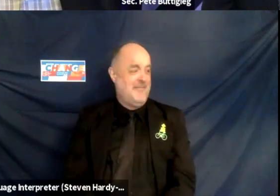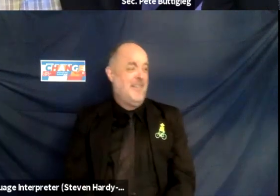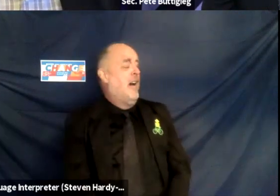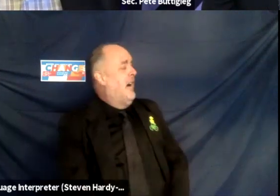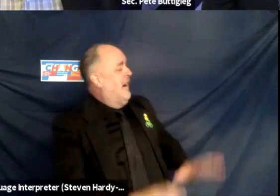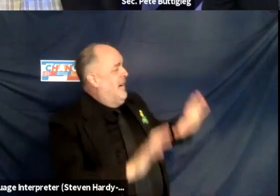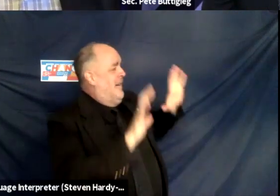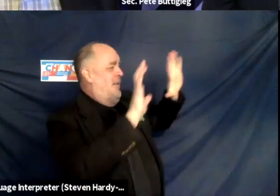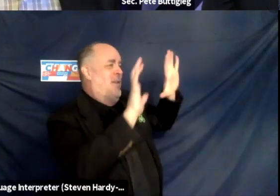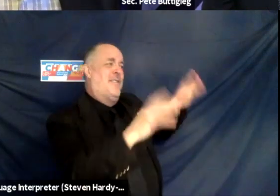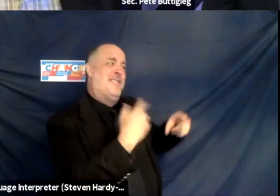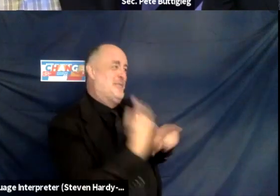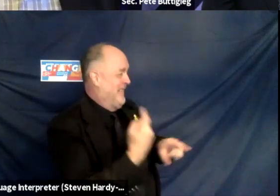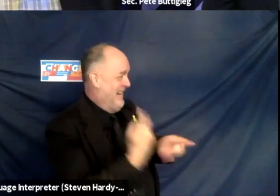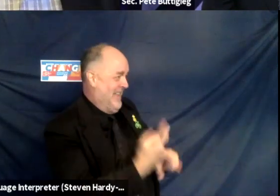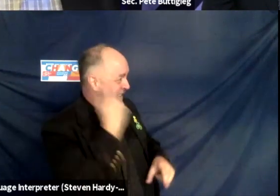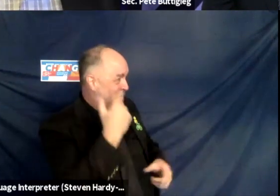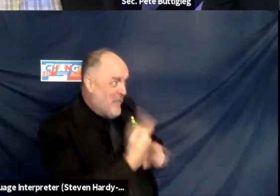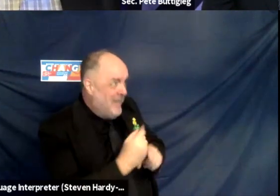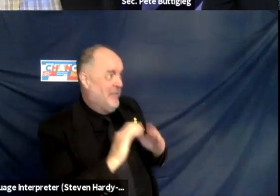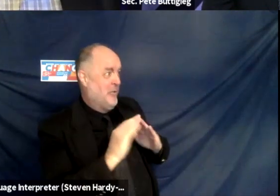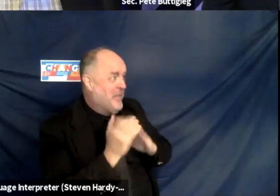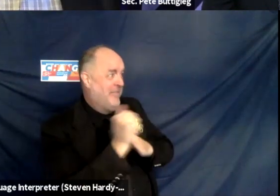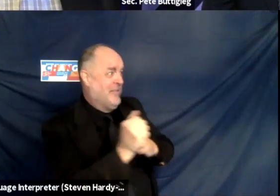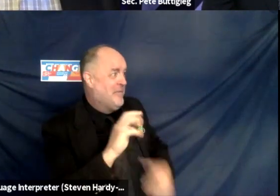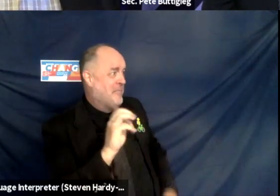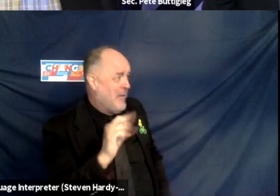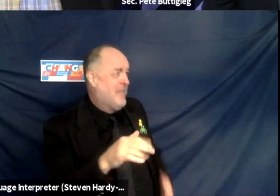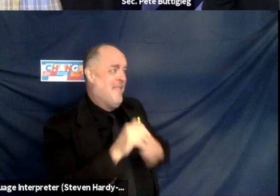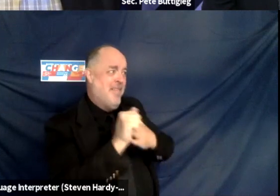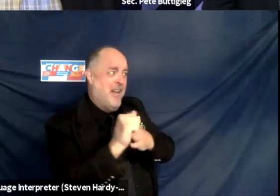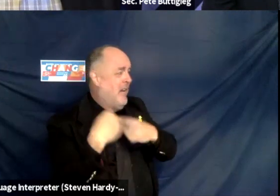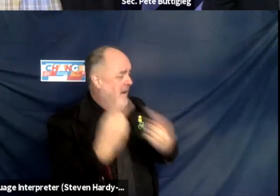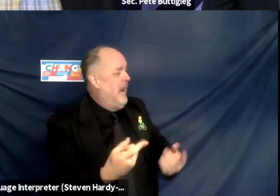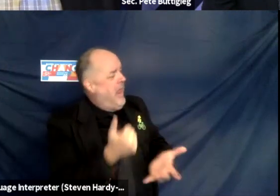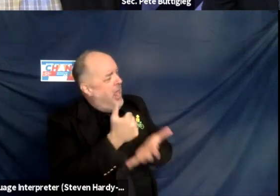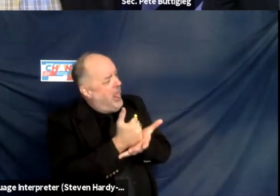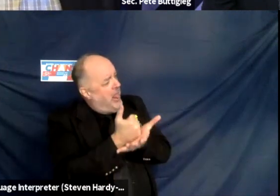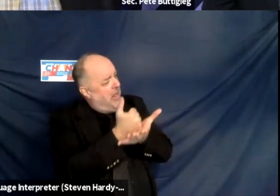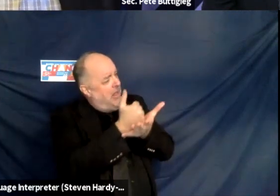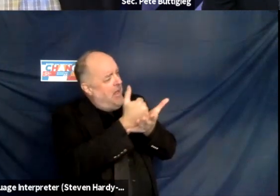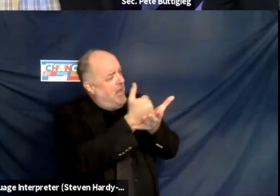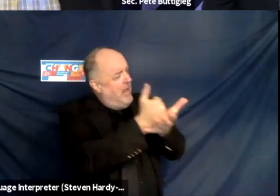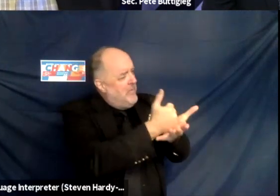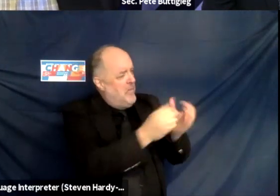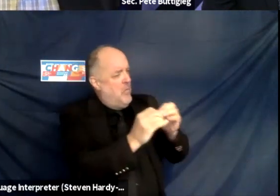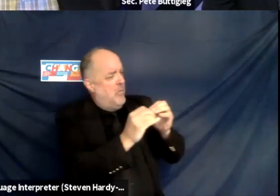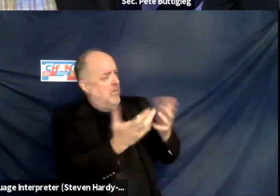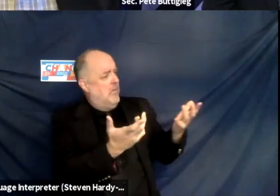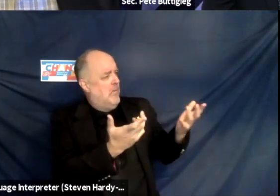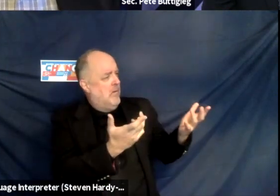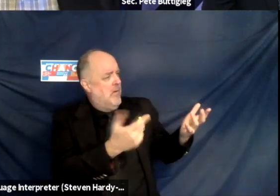think mayors have led, and we know that helping bring high quality